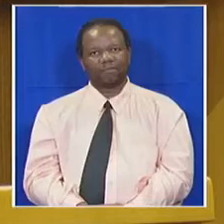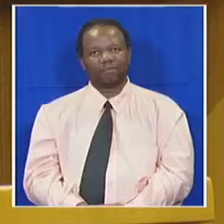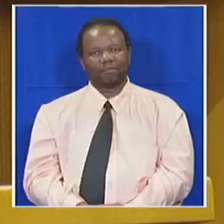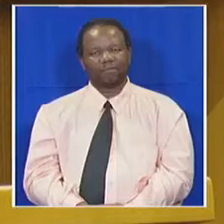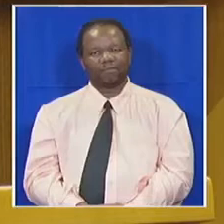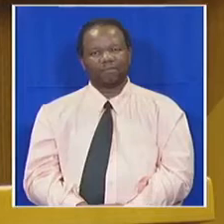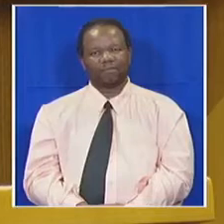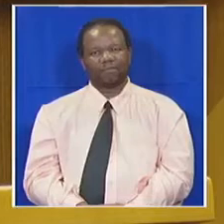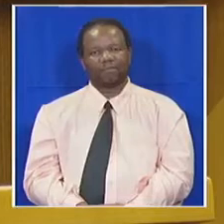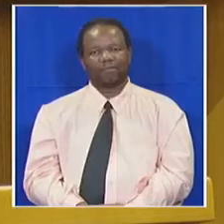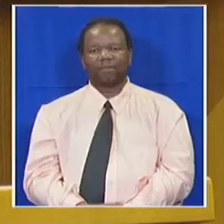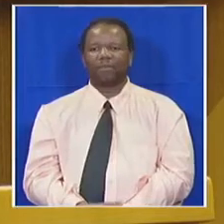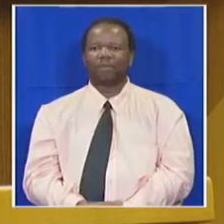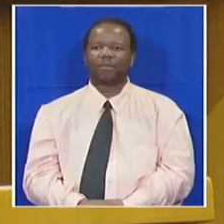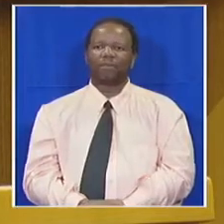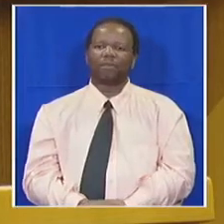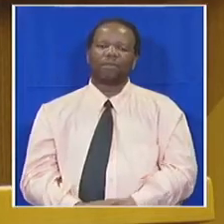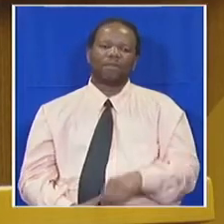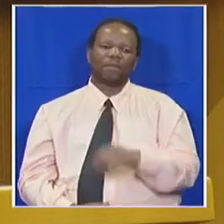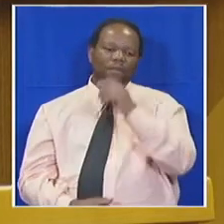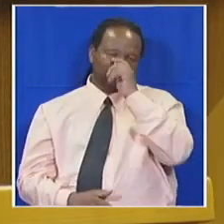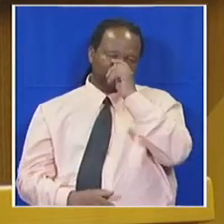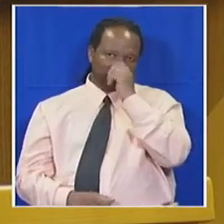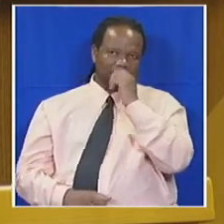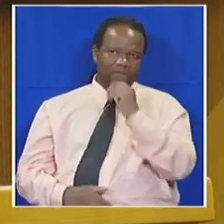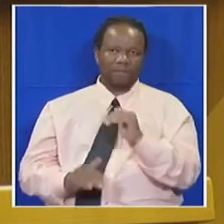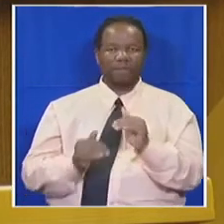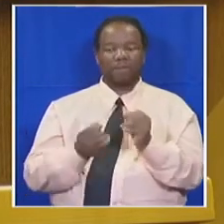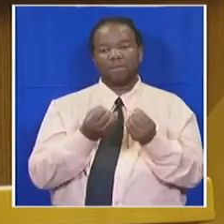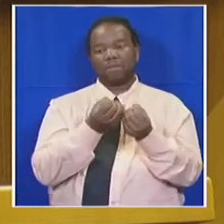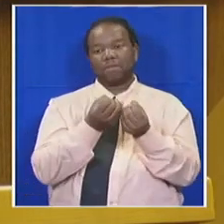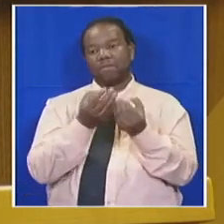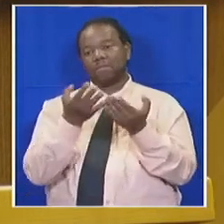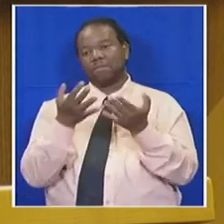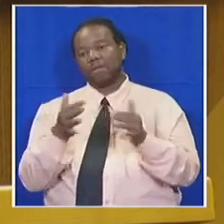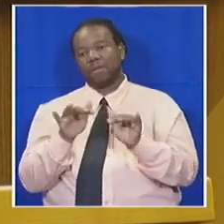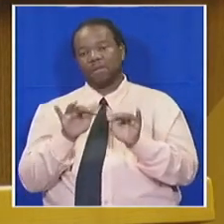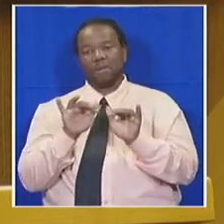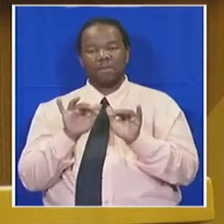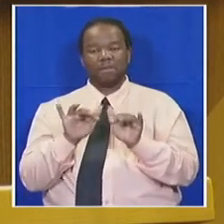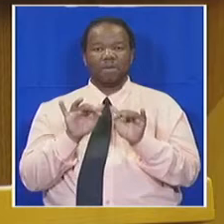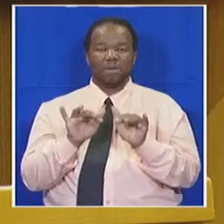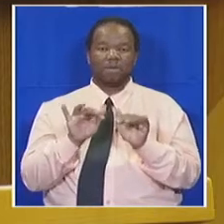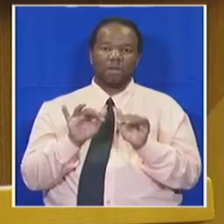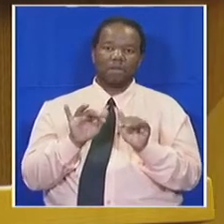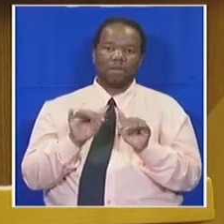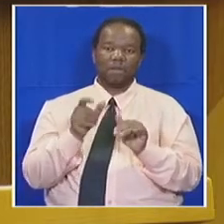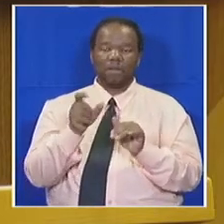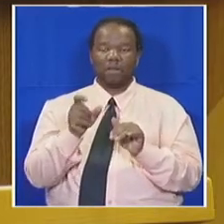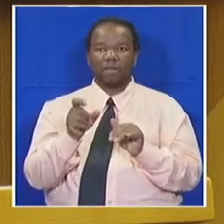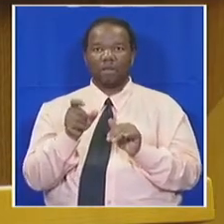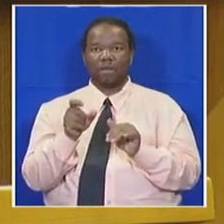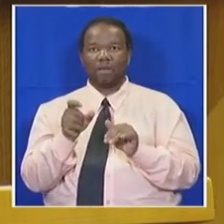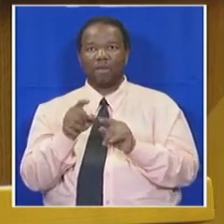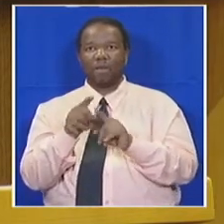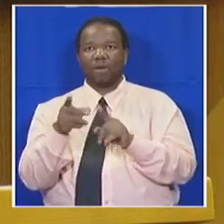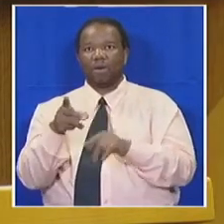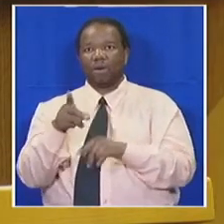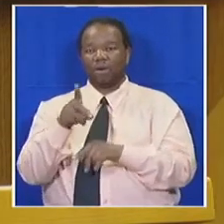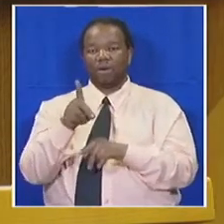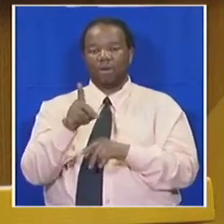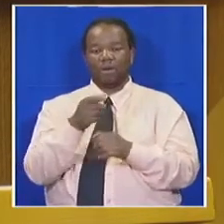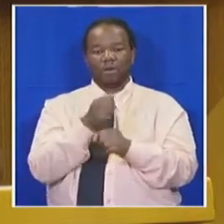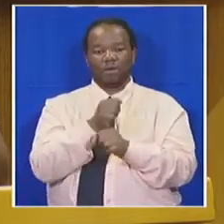than 100 South Africans who had the misfortune of being mentally diseased perished at the hands of a democratic